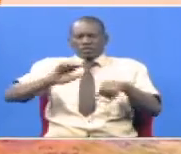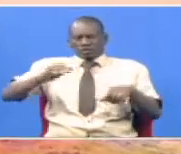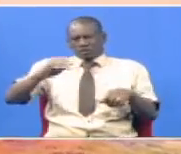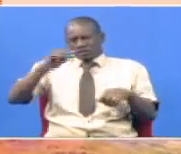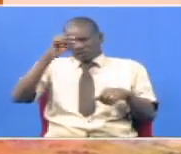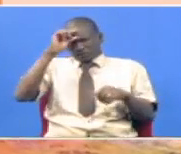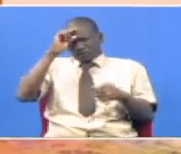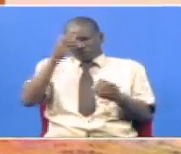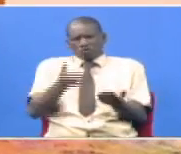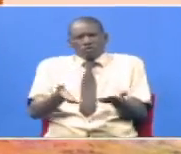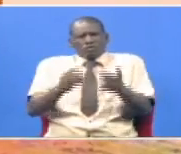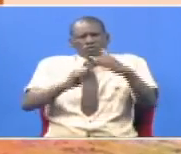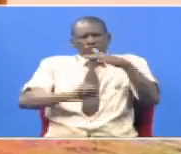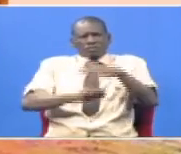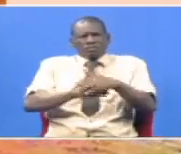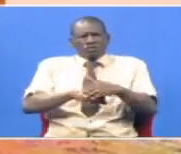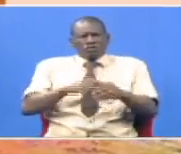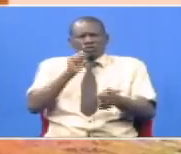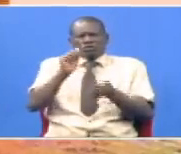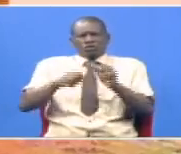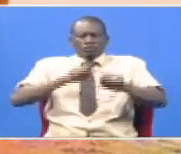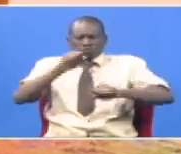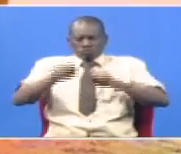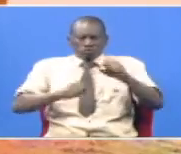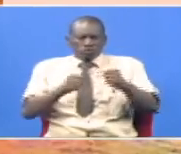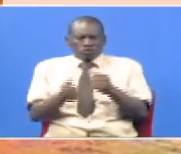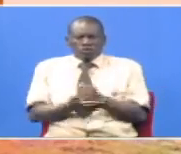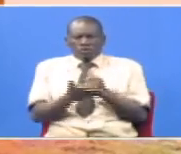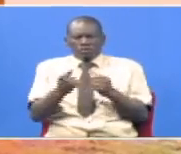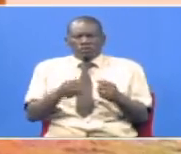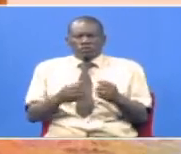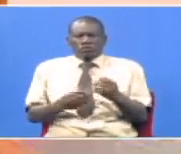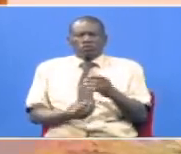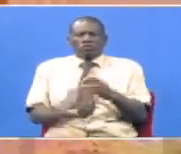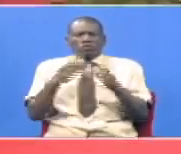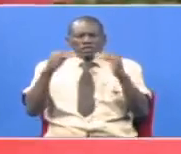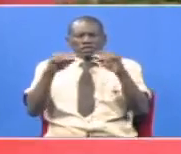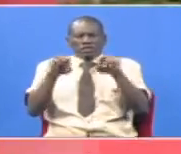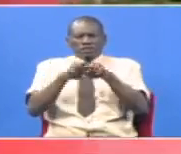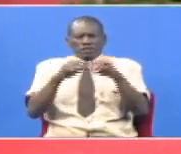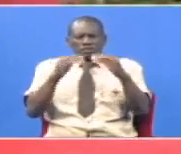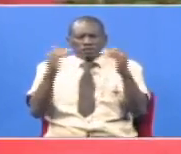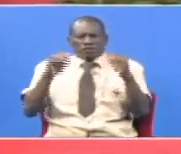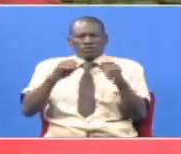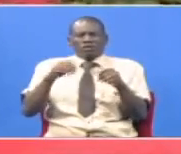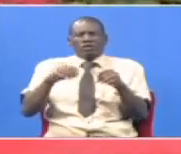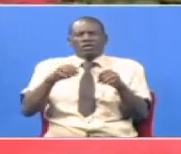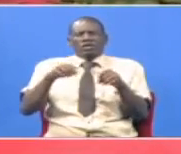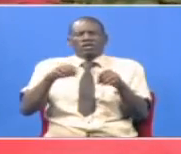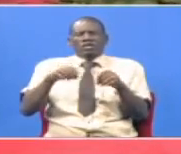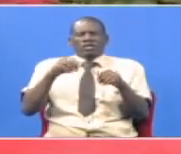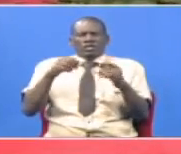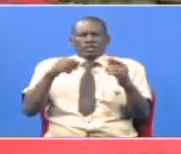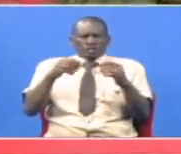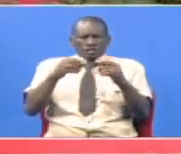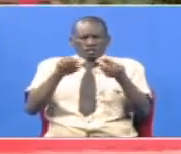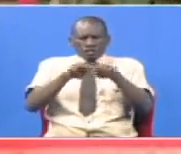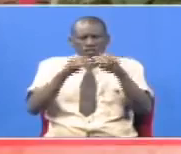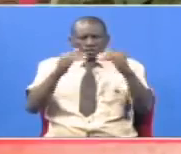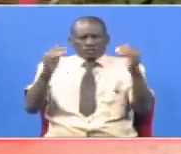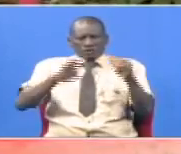to increase support to the sport to enable it grow to the same level as other popular sports such as athletics and football.